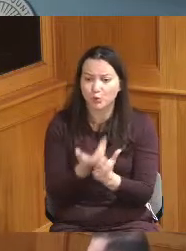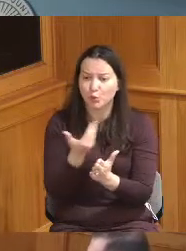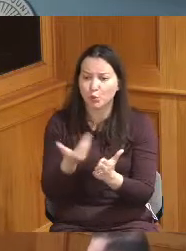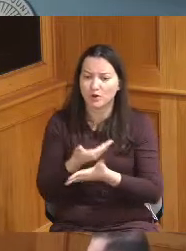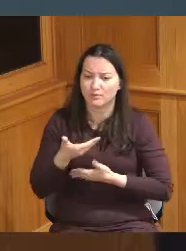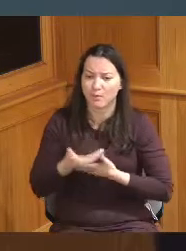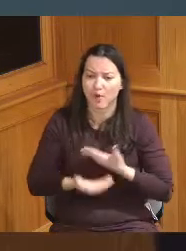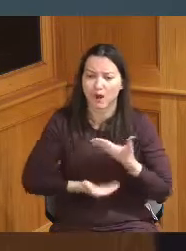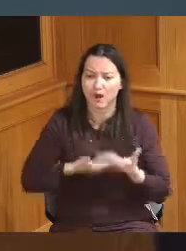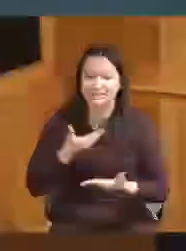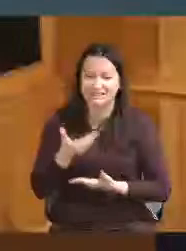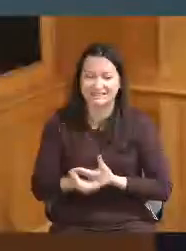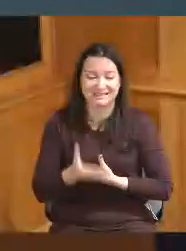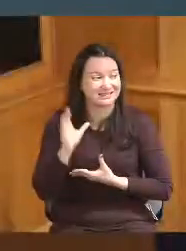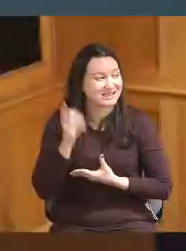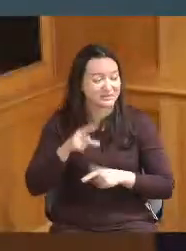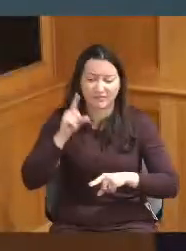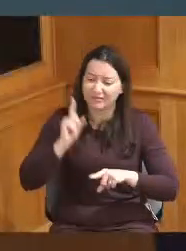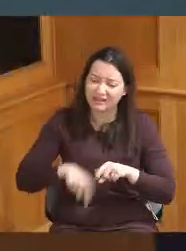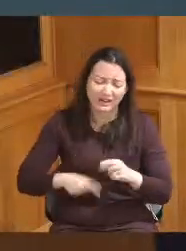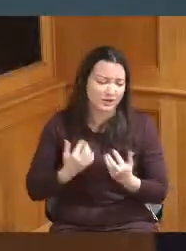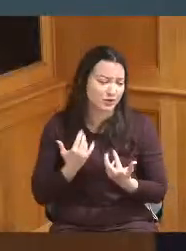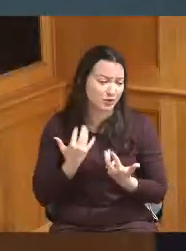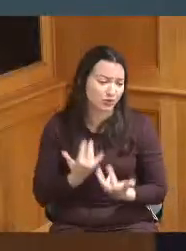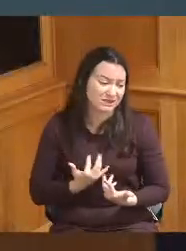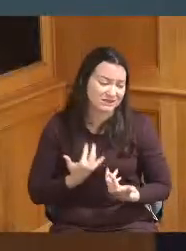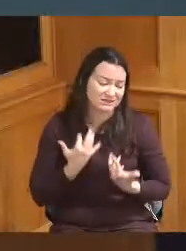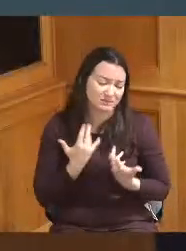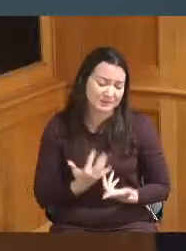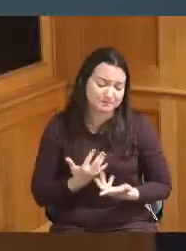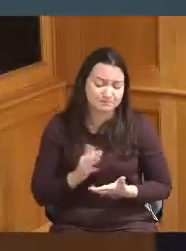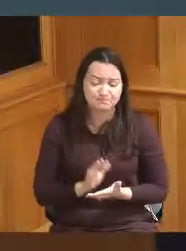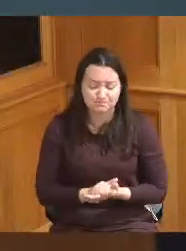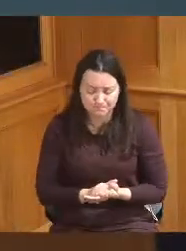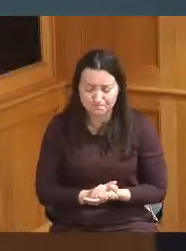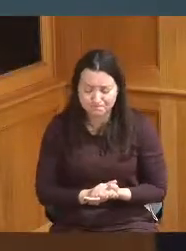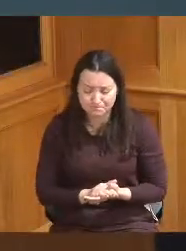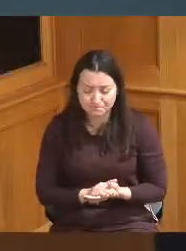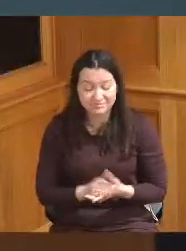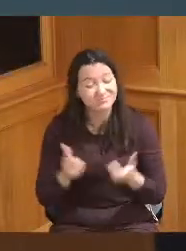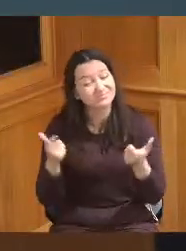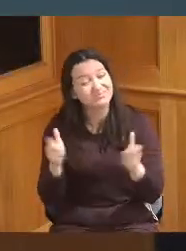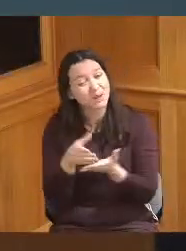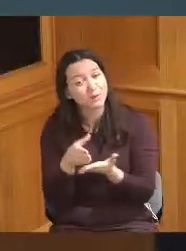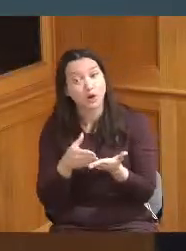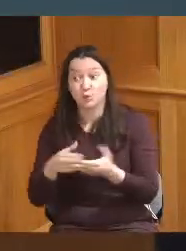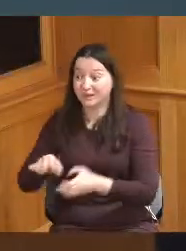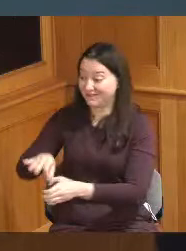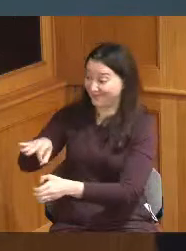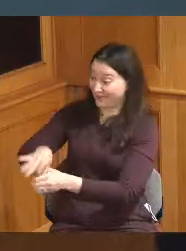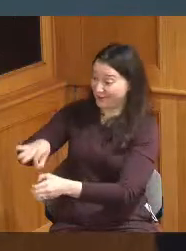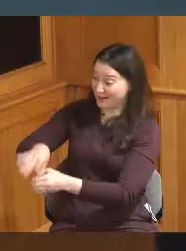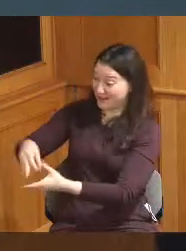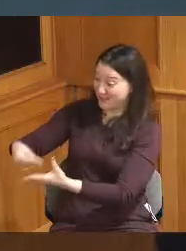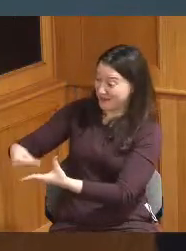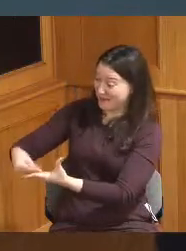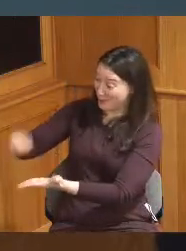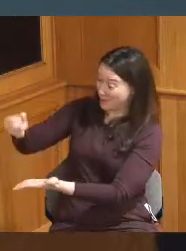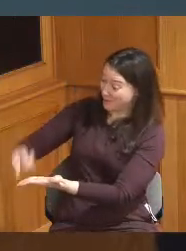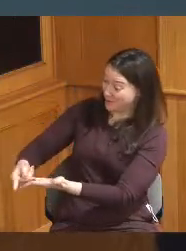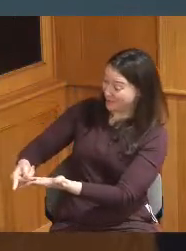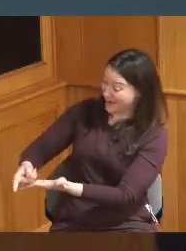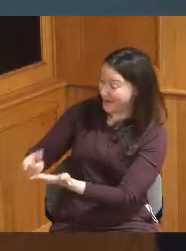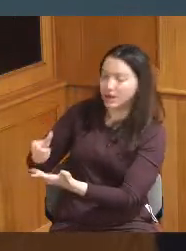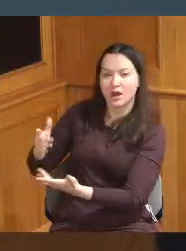because, people can't wait, as you've indicated. And that's a big part because we vote on the money, and I think we vote on